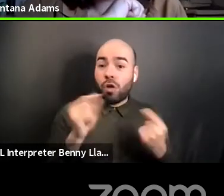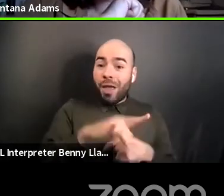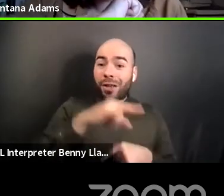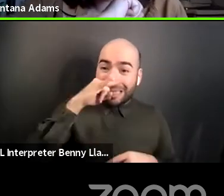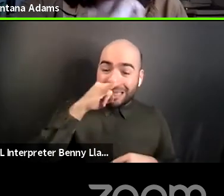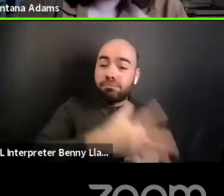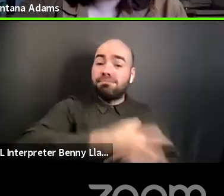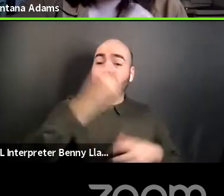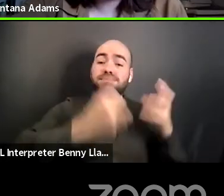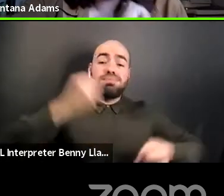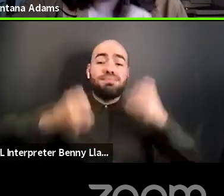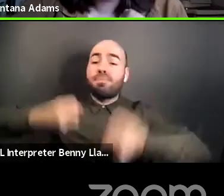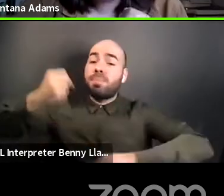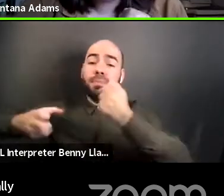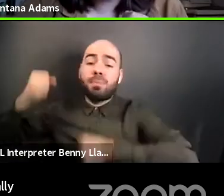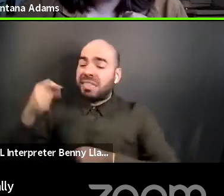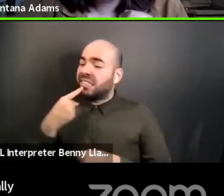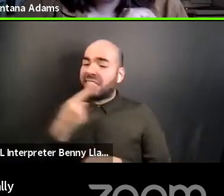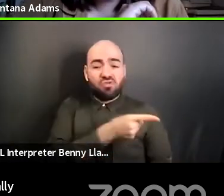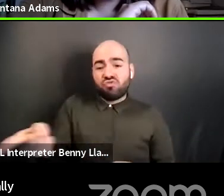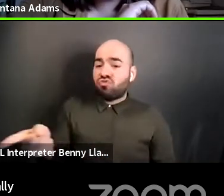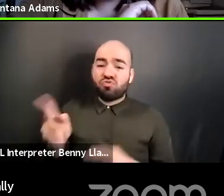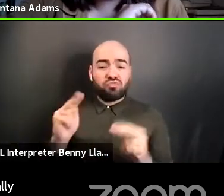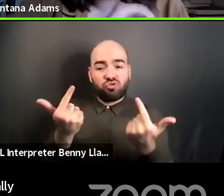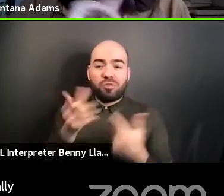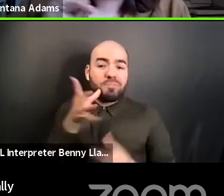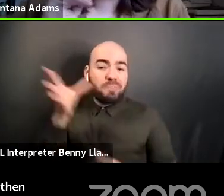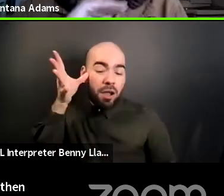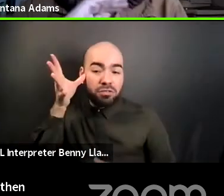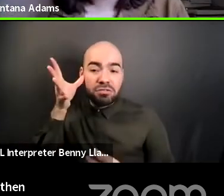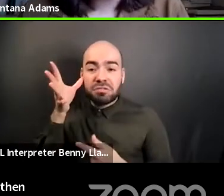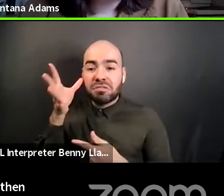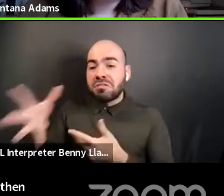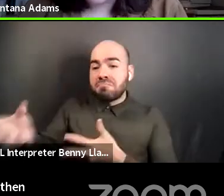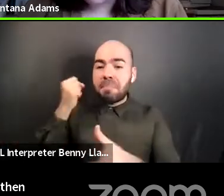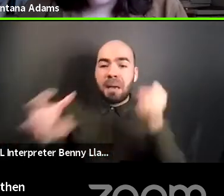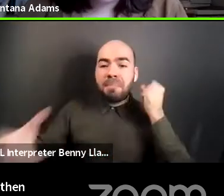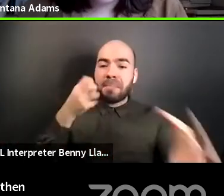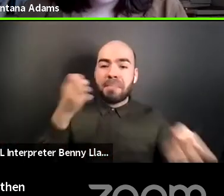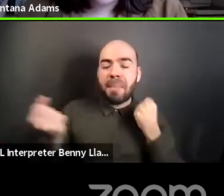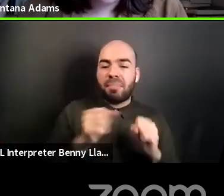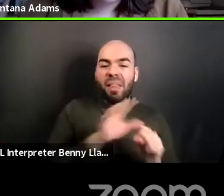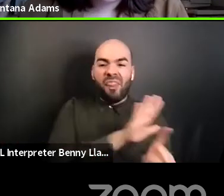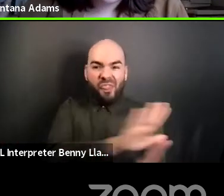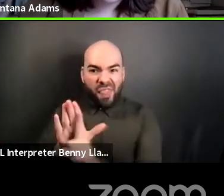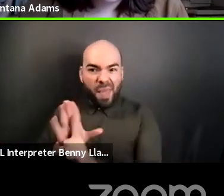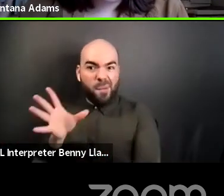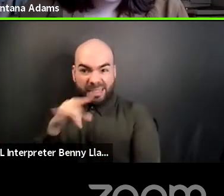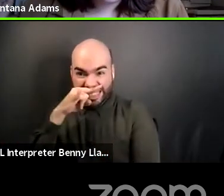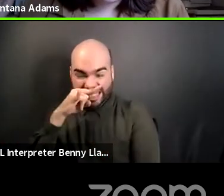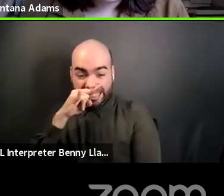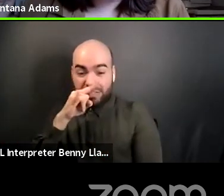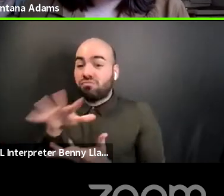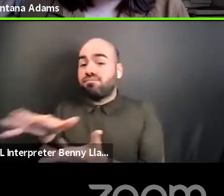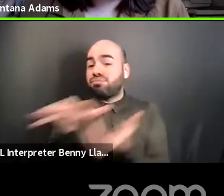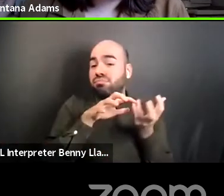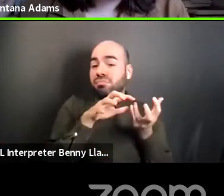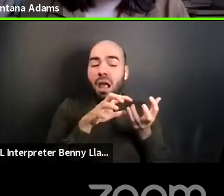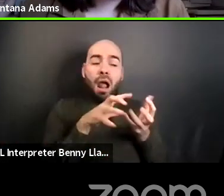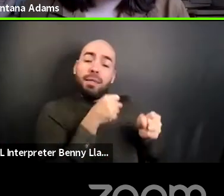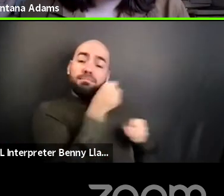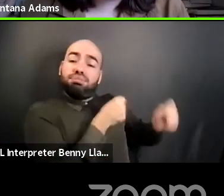with Christian barren white families. So there was a huge displacement that happened in Canada. And